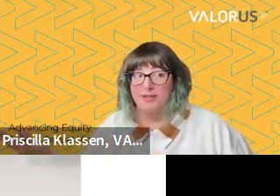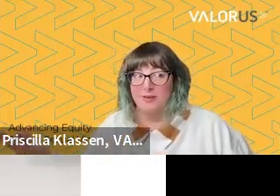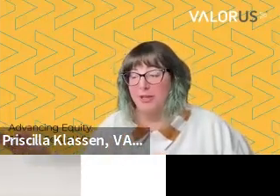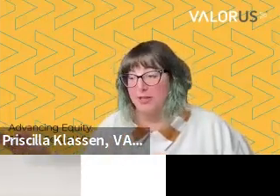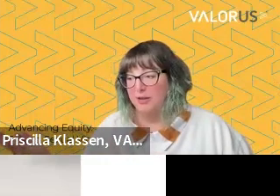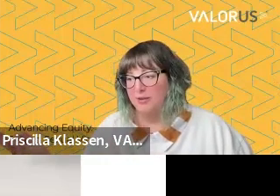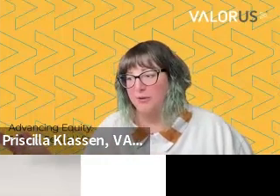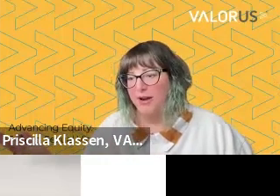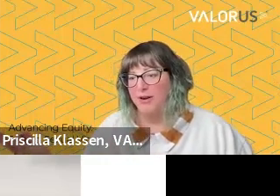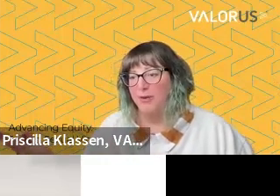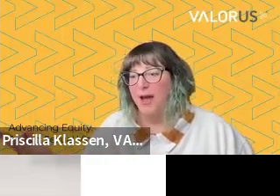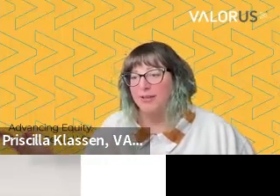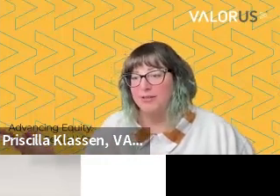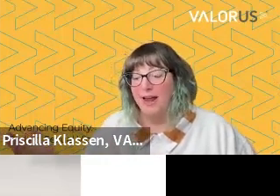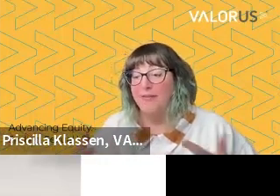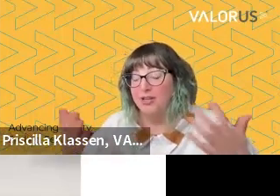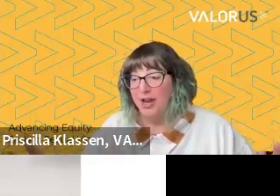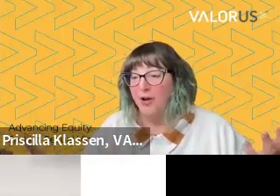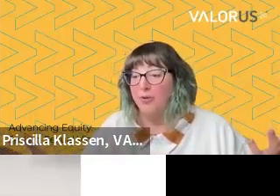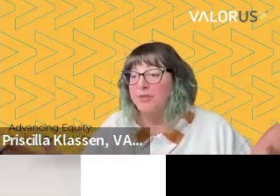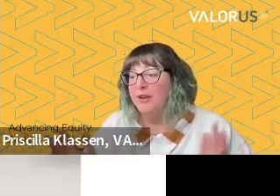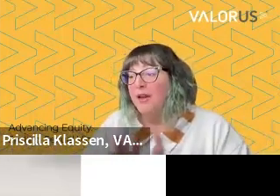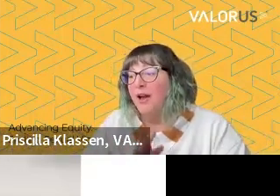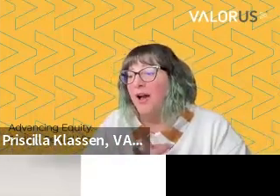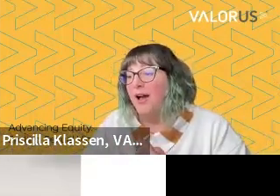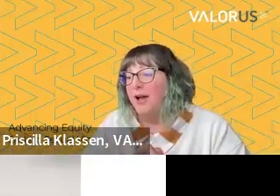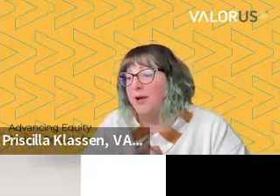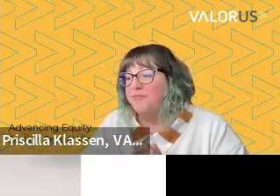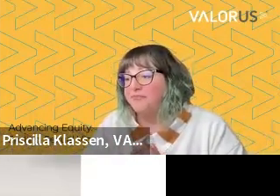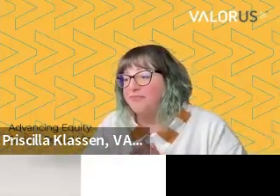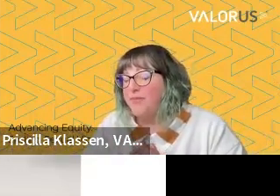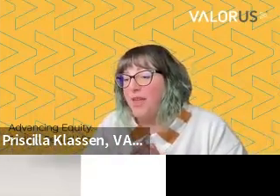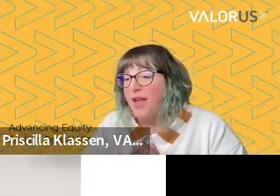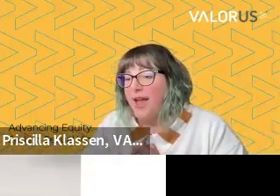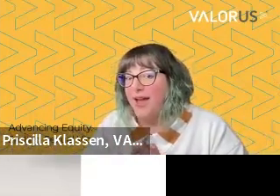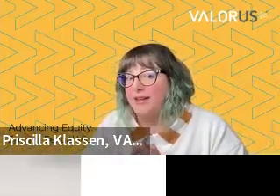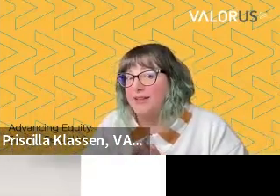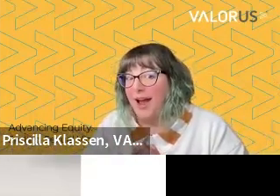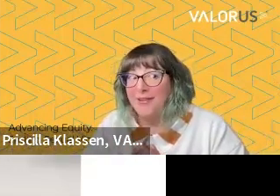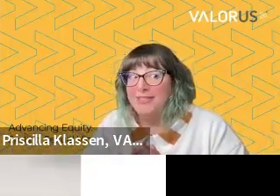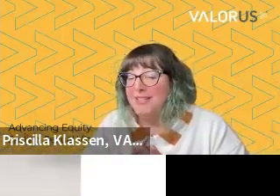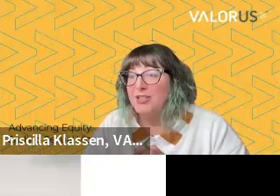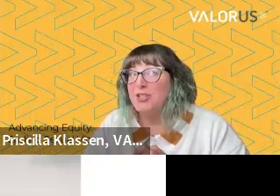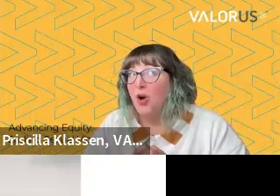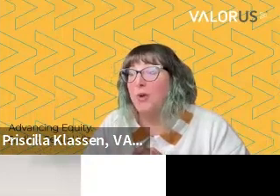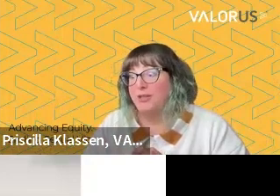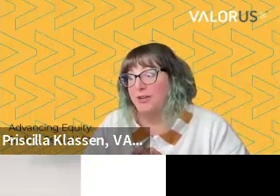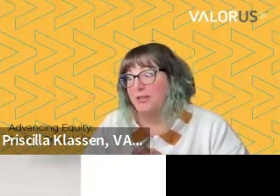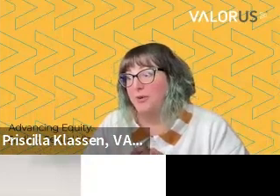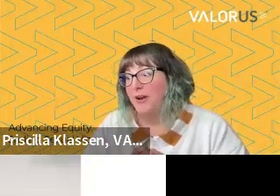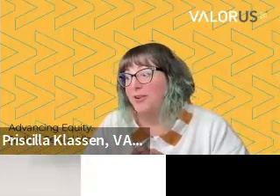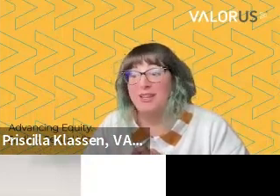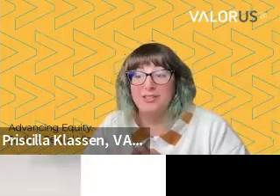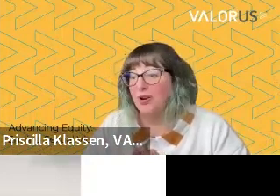worked as a disability service provider in the past in FHA homes. Um, and I've seen so